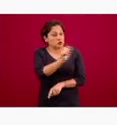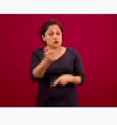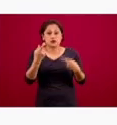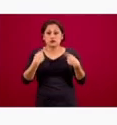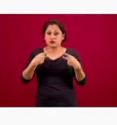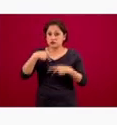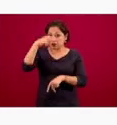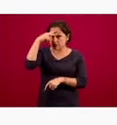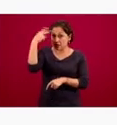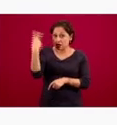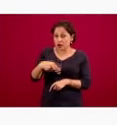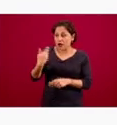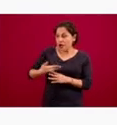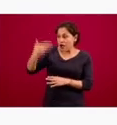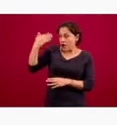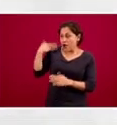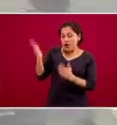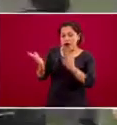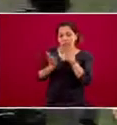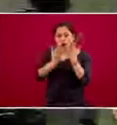Who are the people